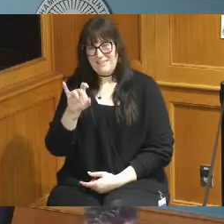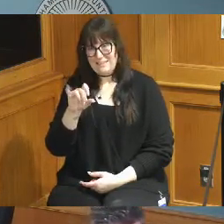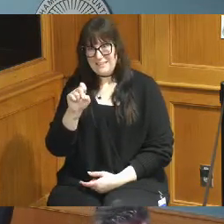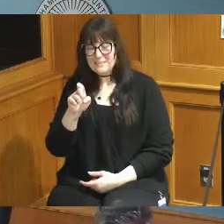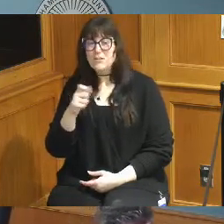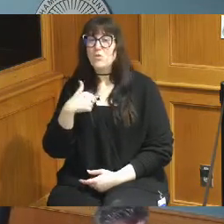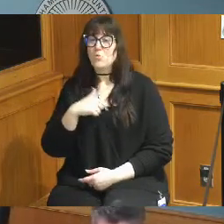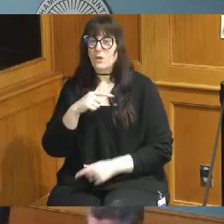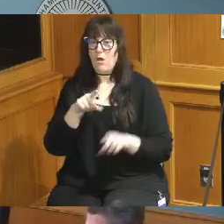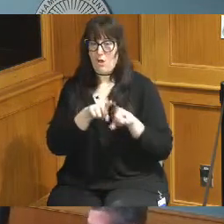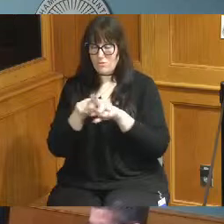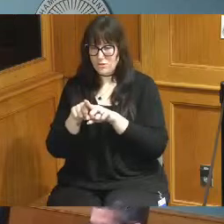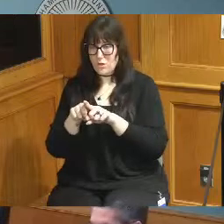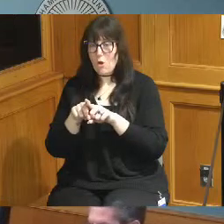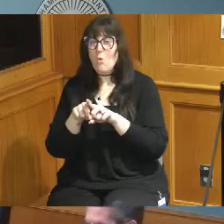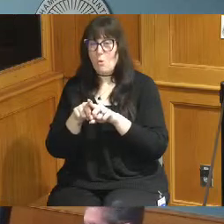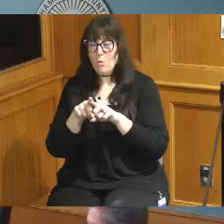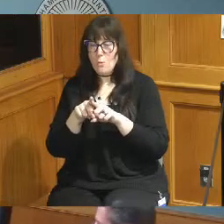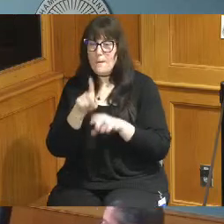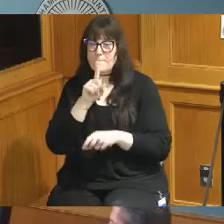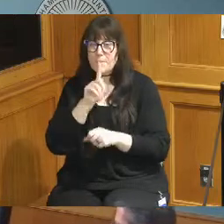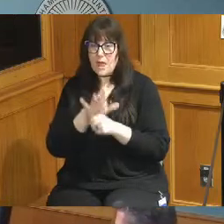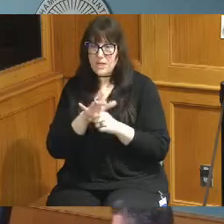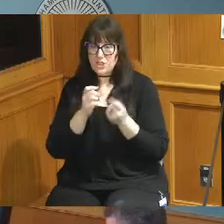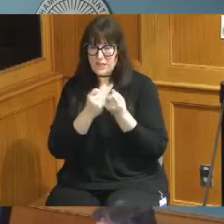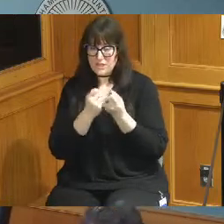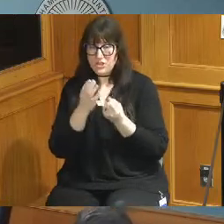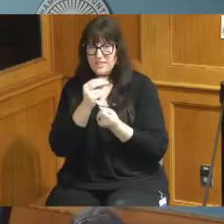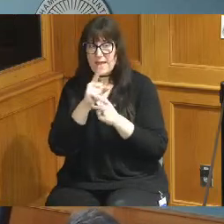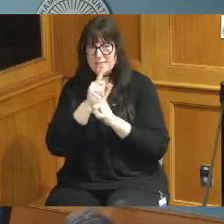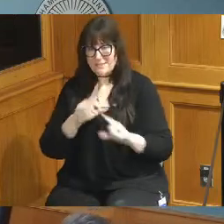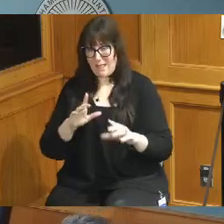silent prayer and the Pledge of Allegiance. So please join us in silent prayer.